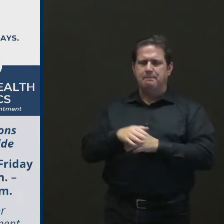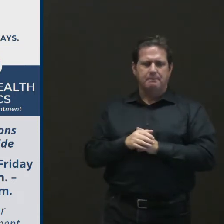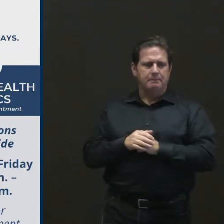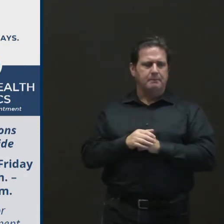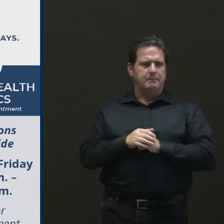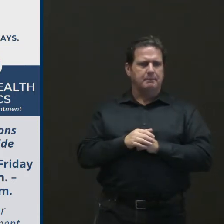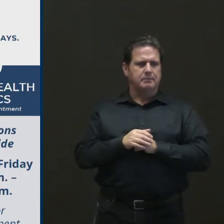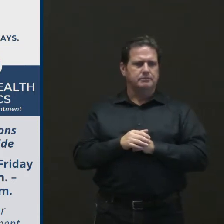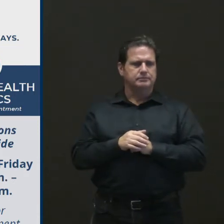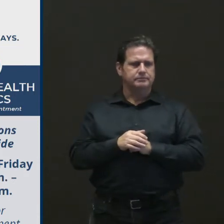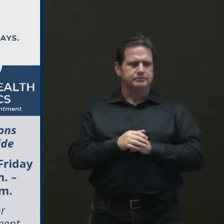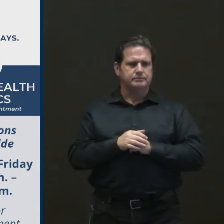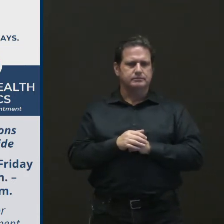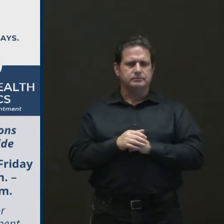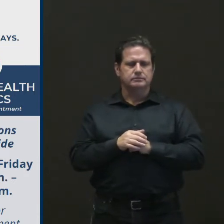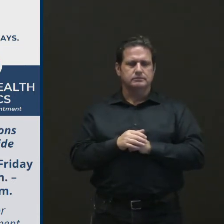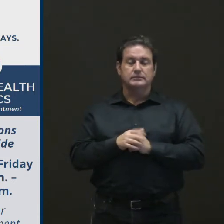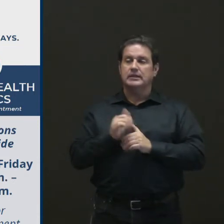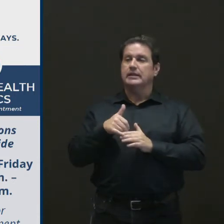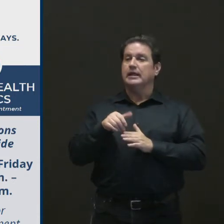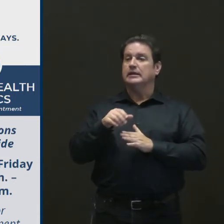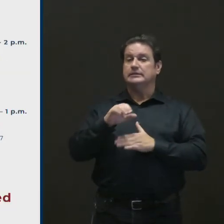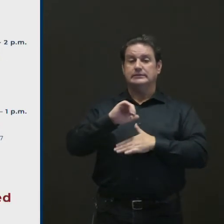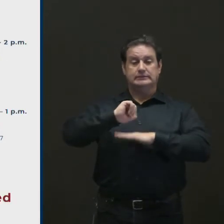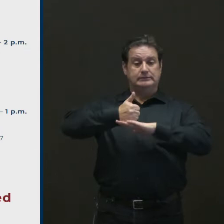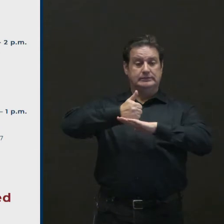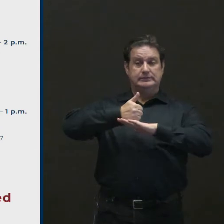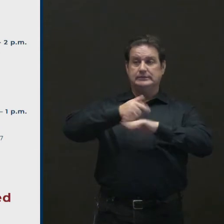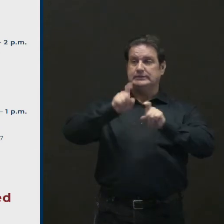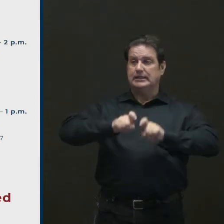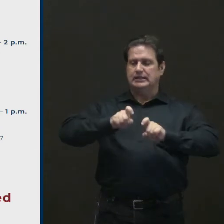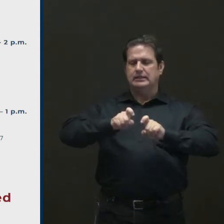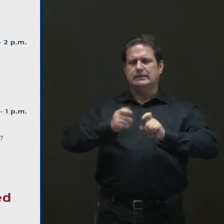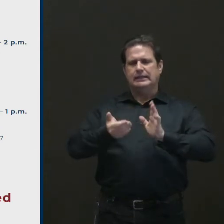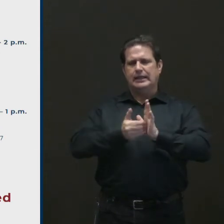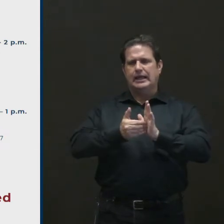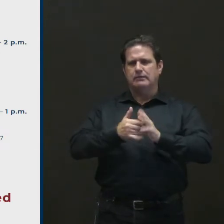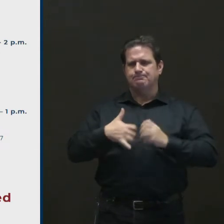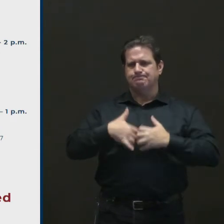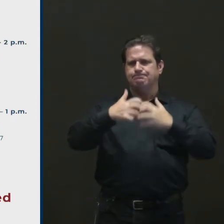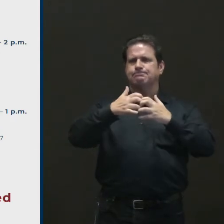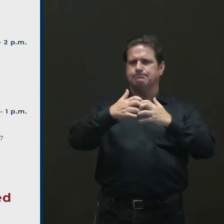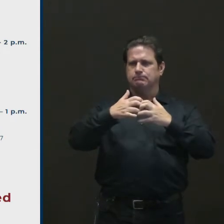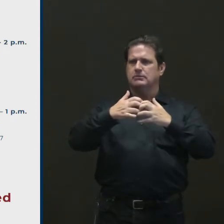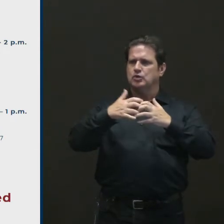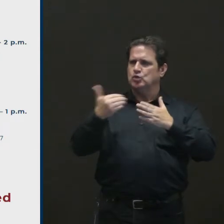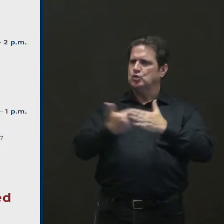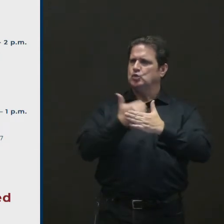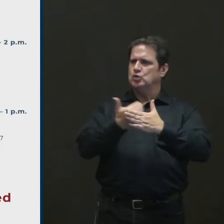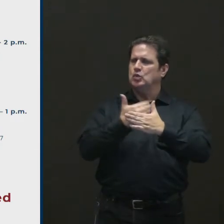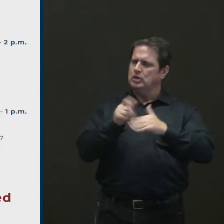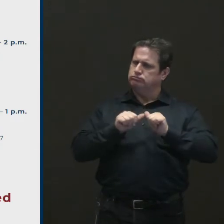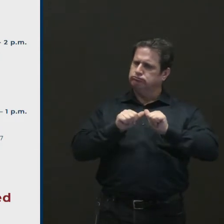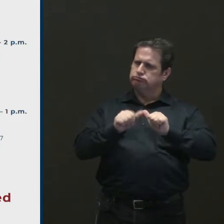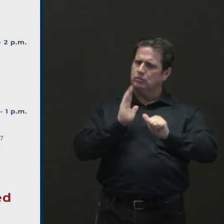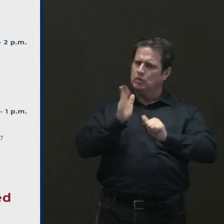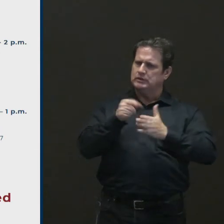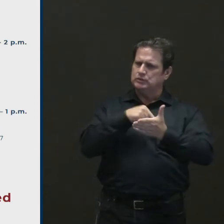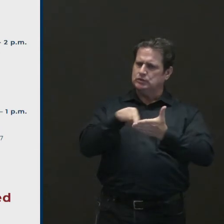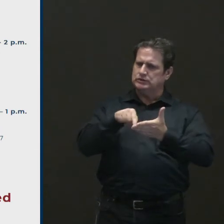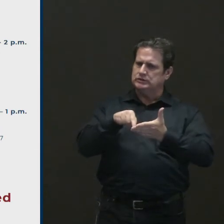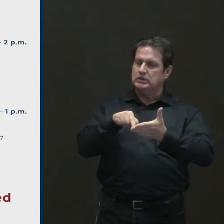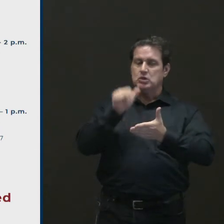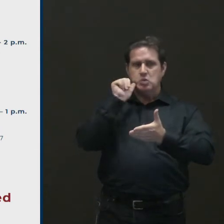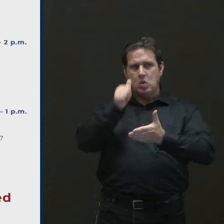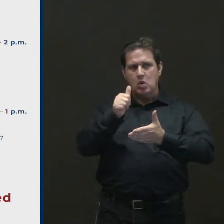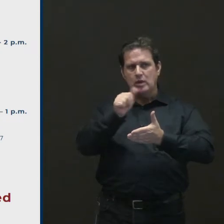the the static testing sites, and again, the pop-up testing locations will continue this week. Tomorrow